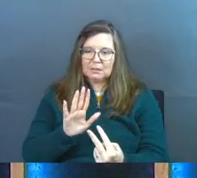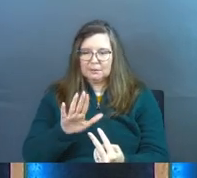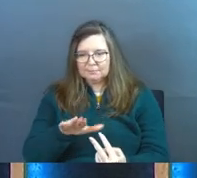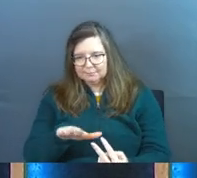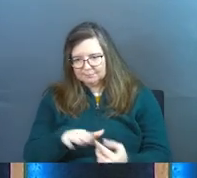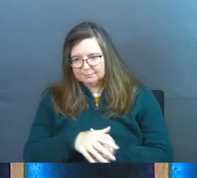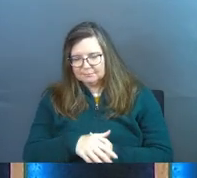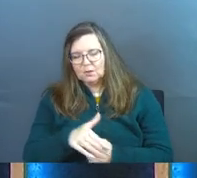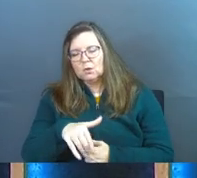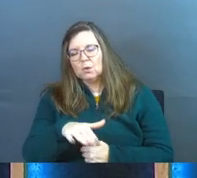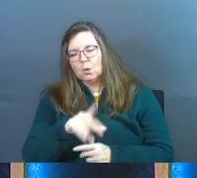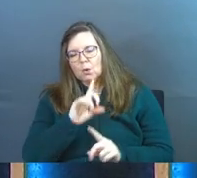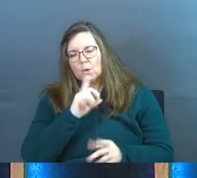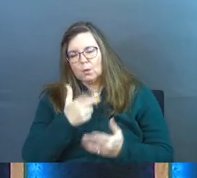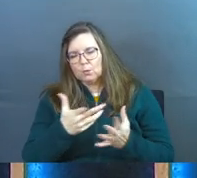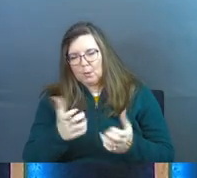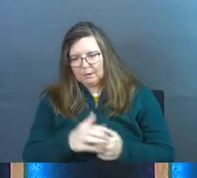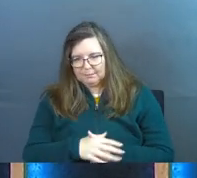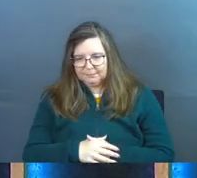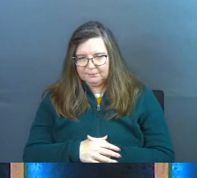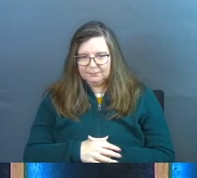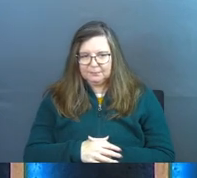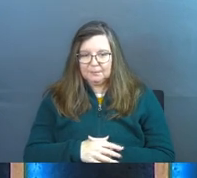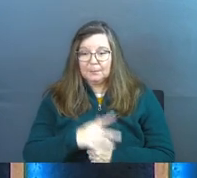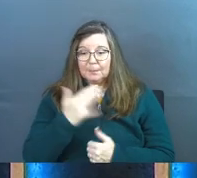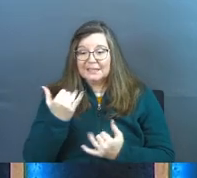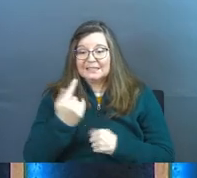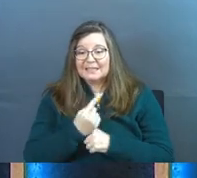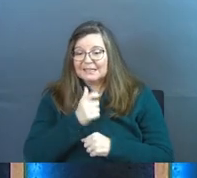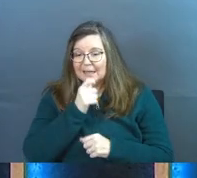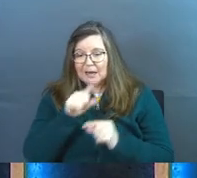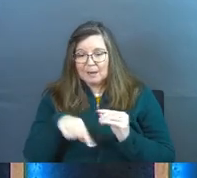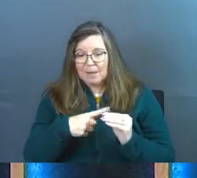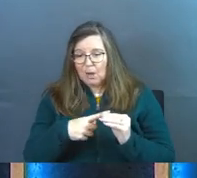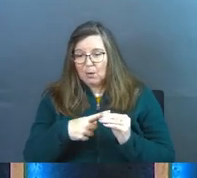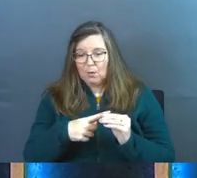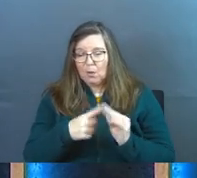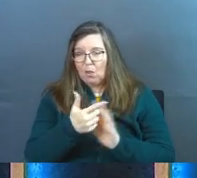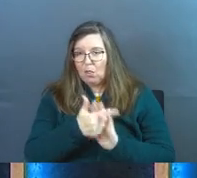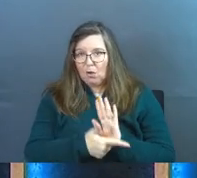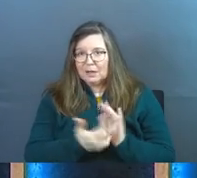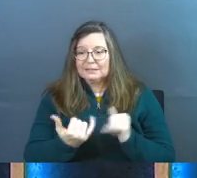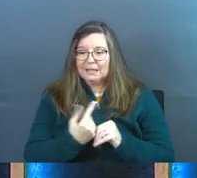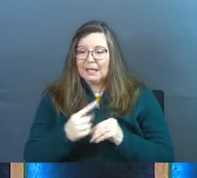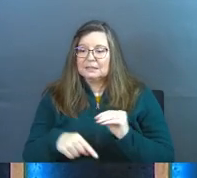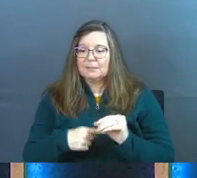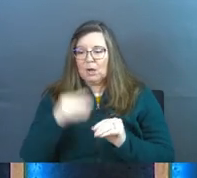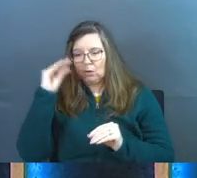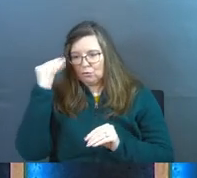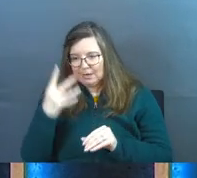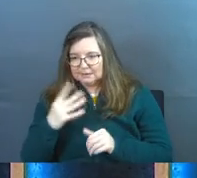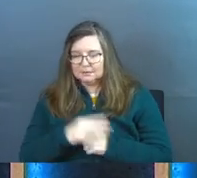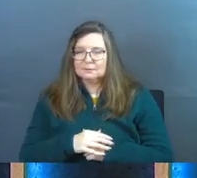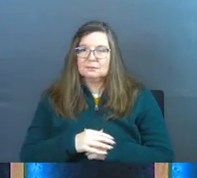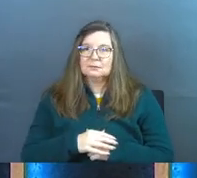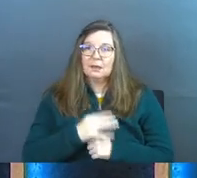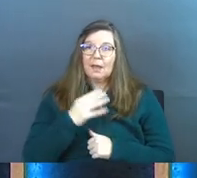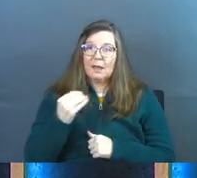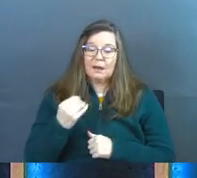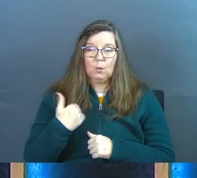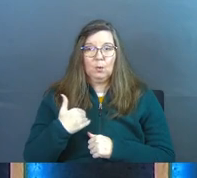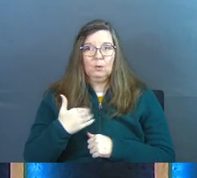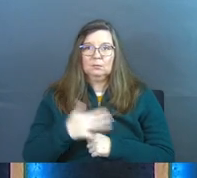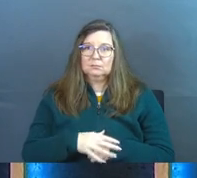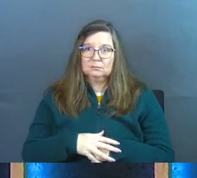hey, go up and order what you want. Because today's not about law, today's about grace. And